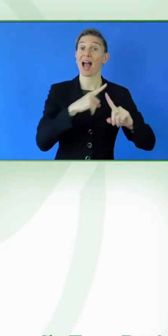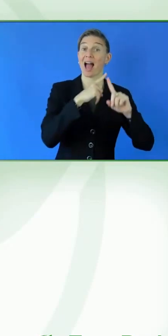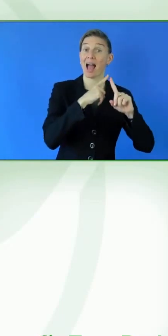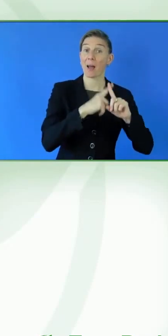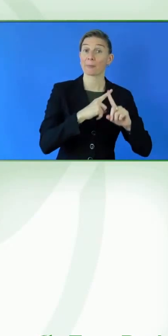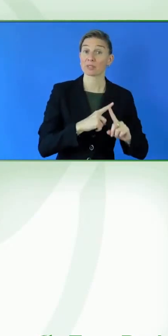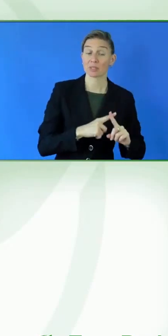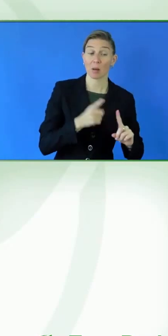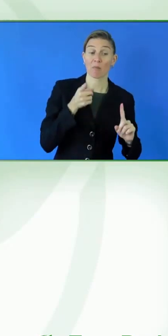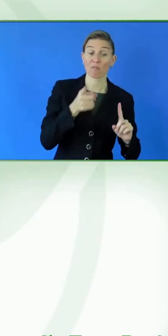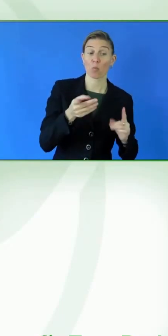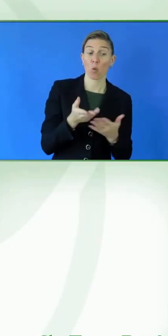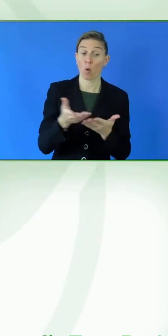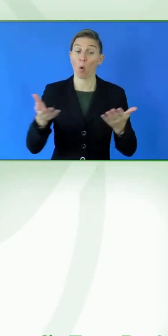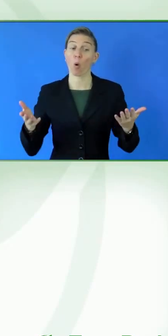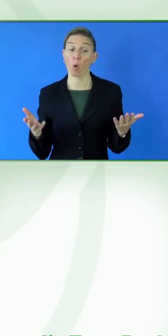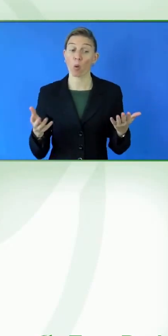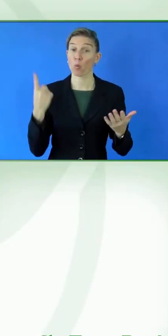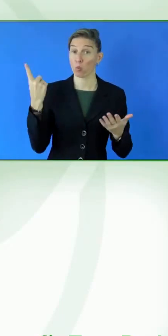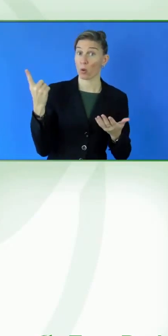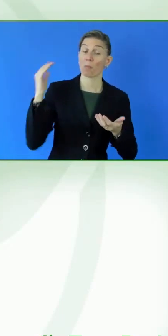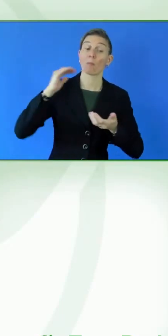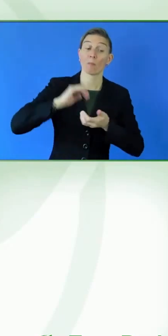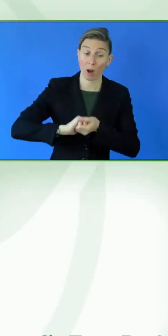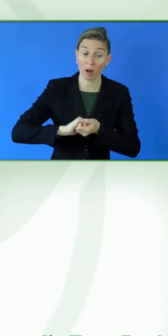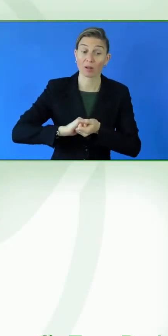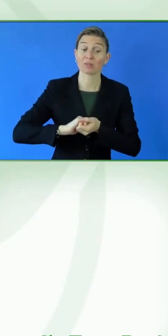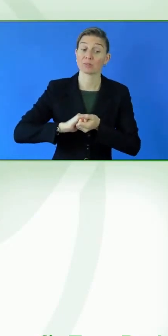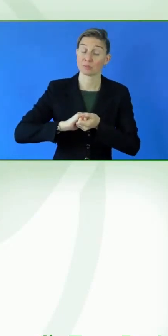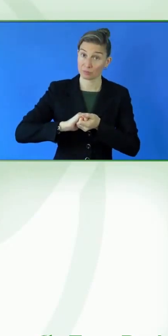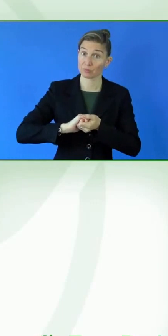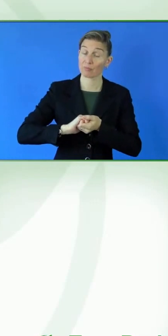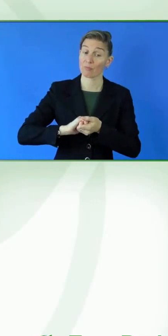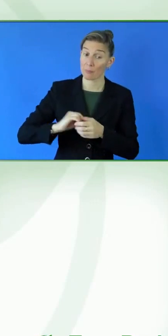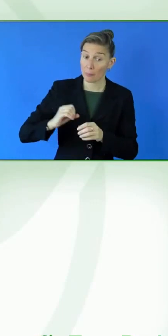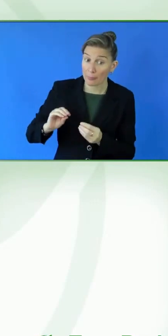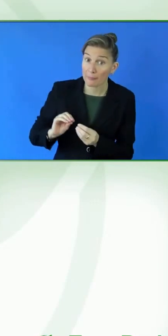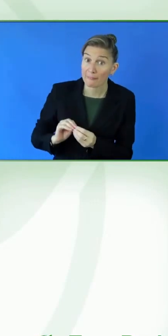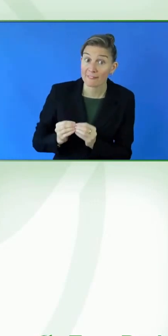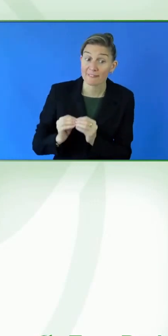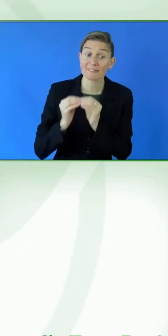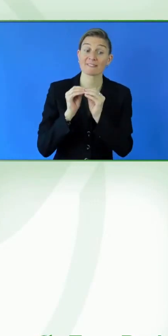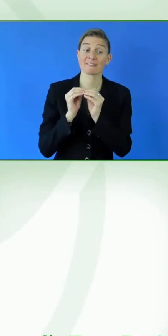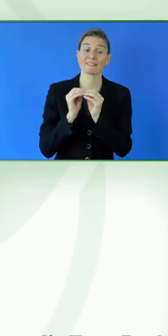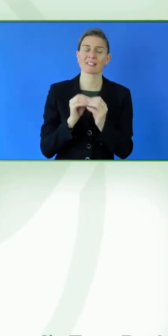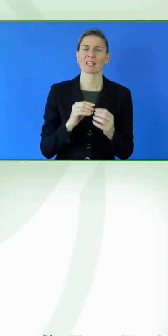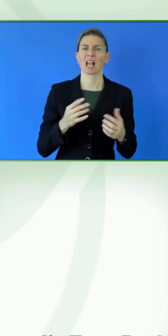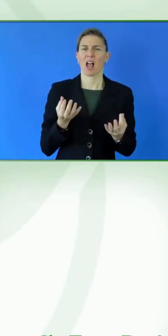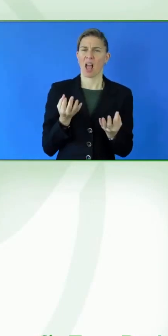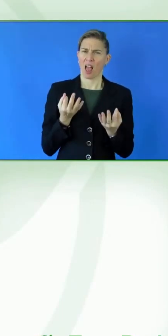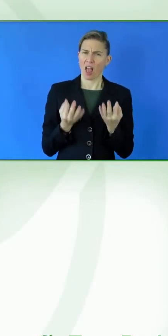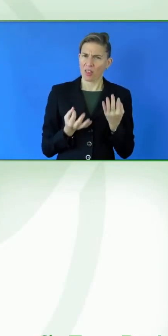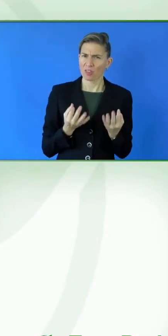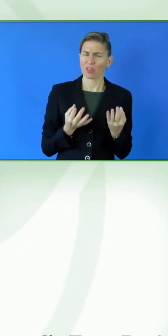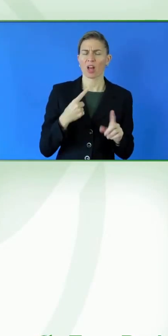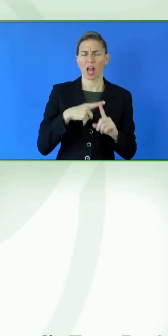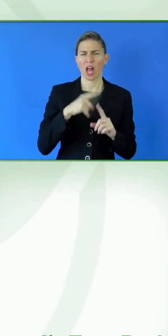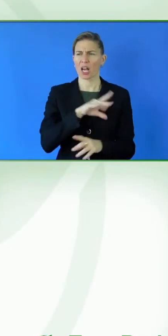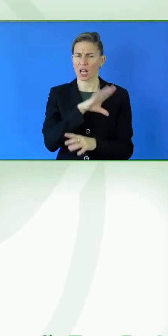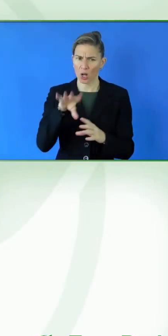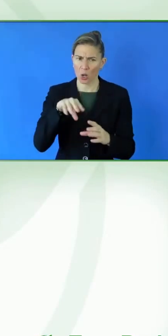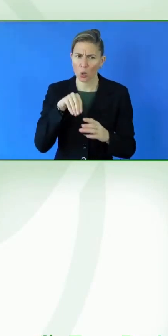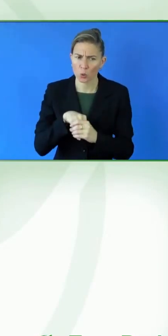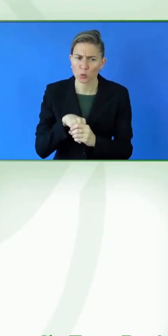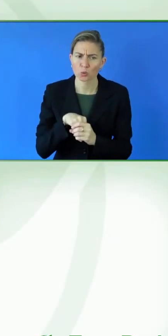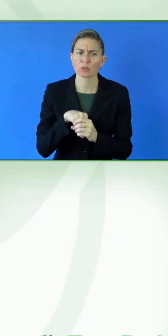our partners to really create ethical and inclusive technology